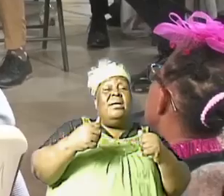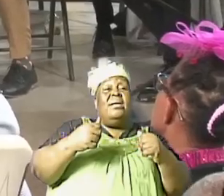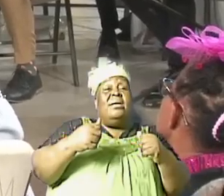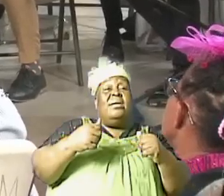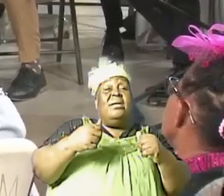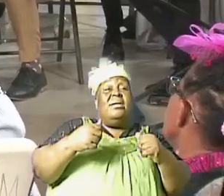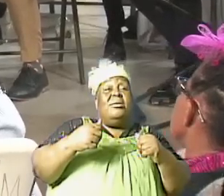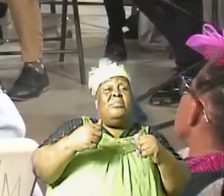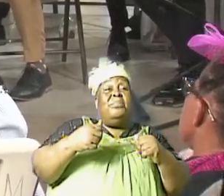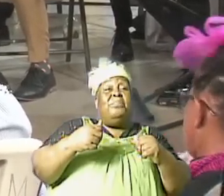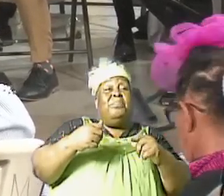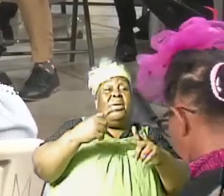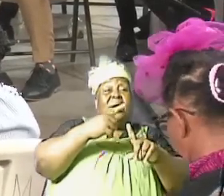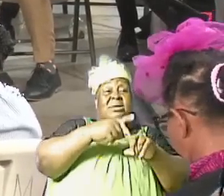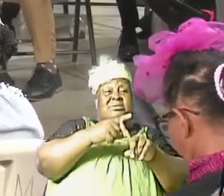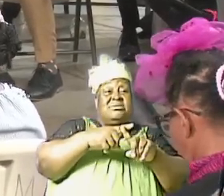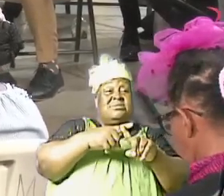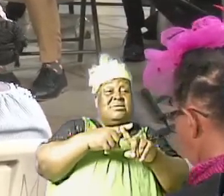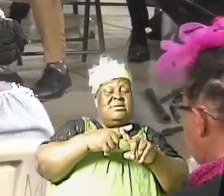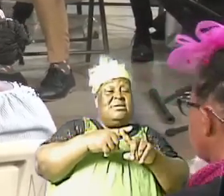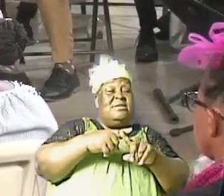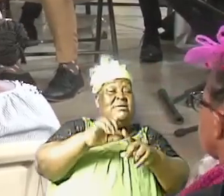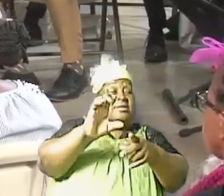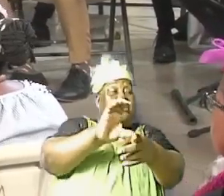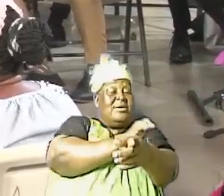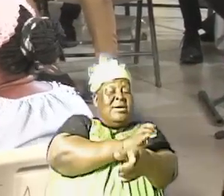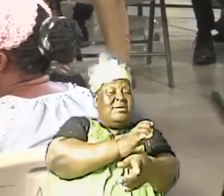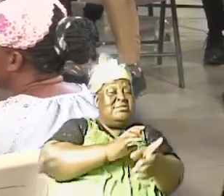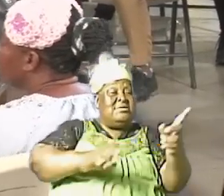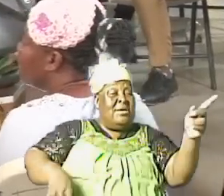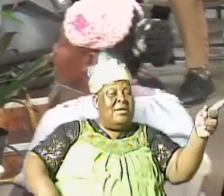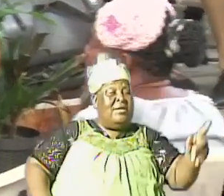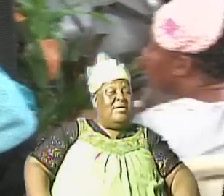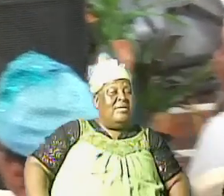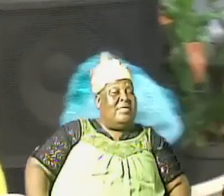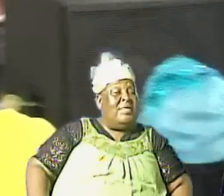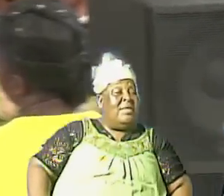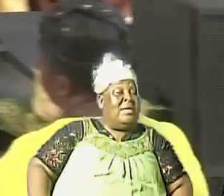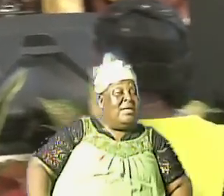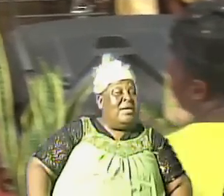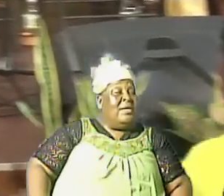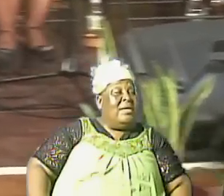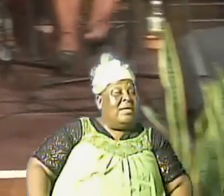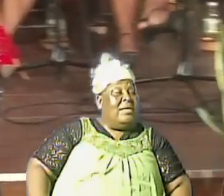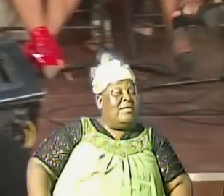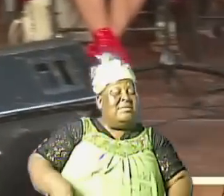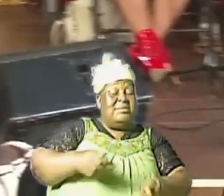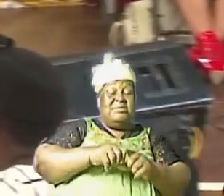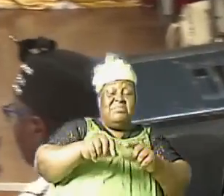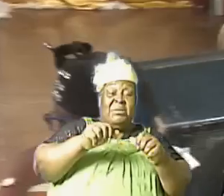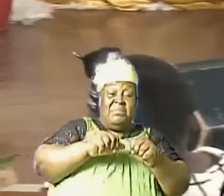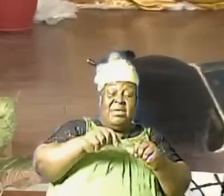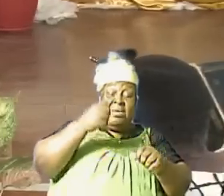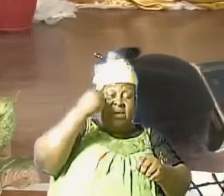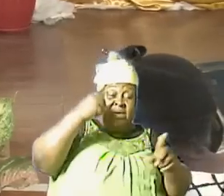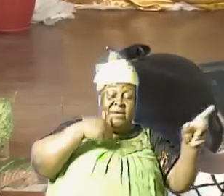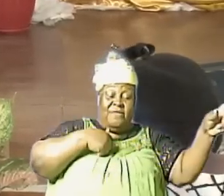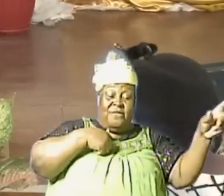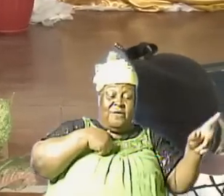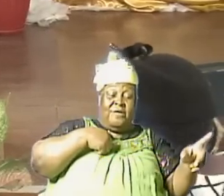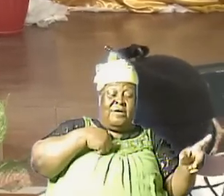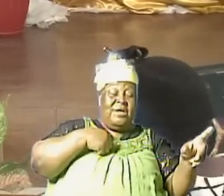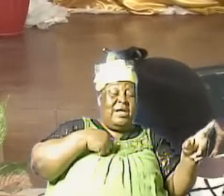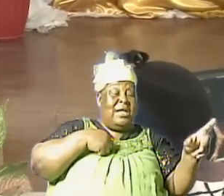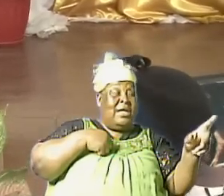positive. You have prostate cancer. They were to schedule me